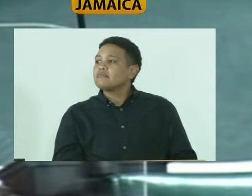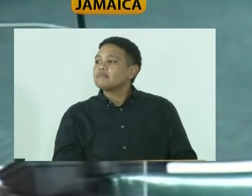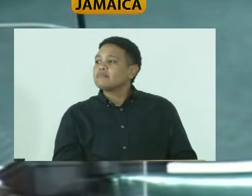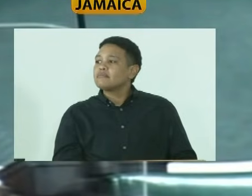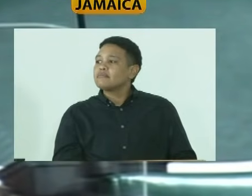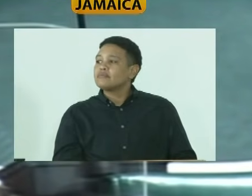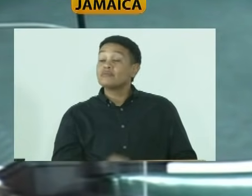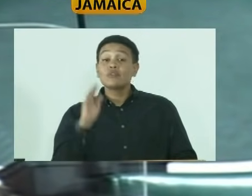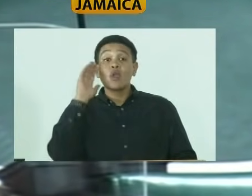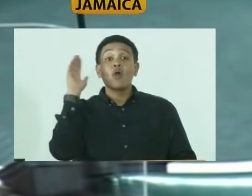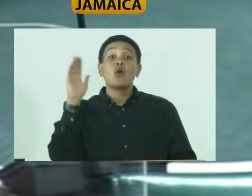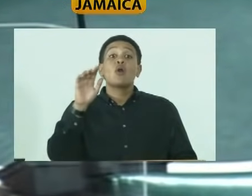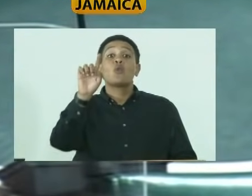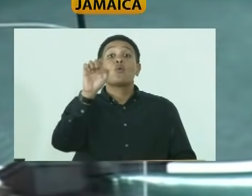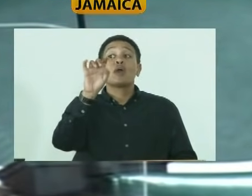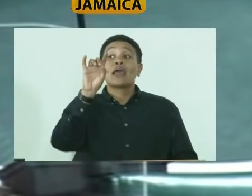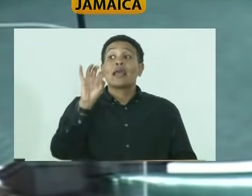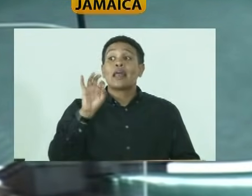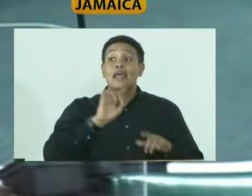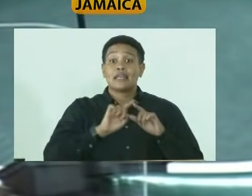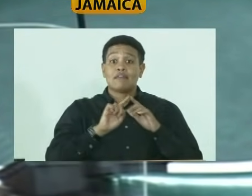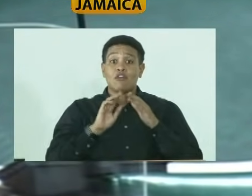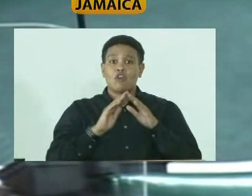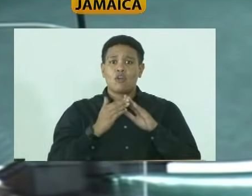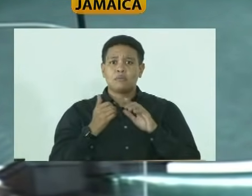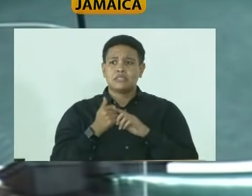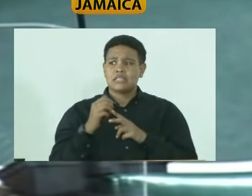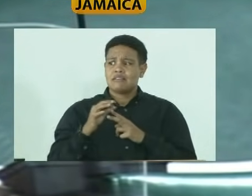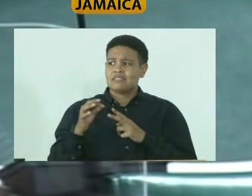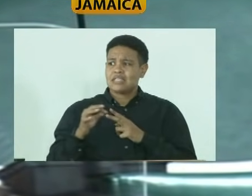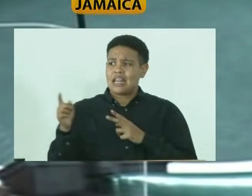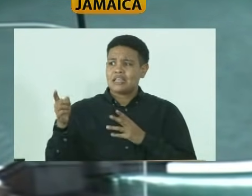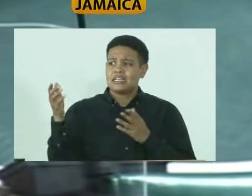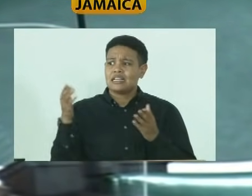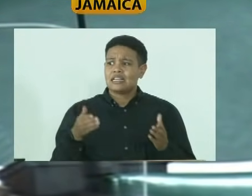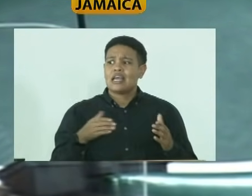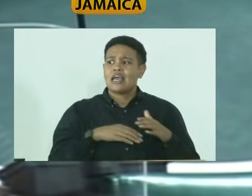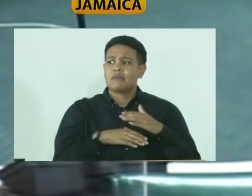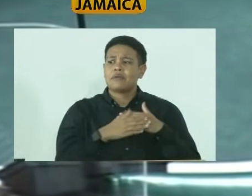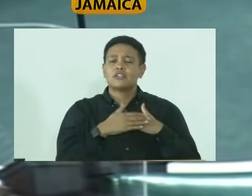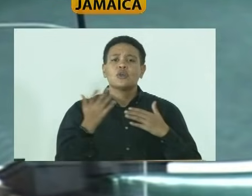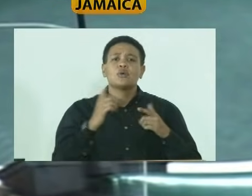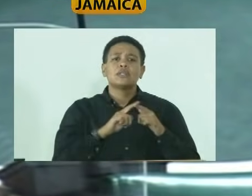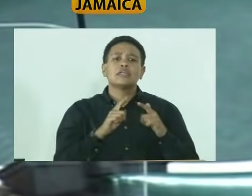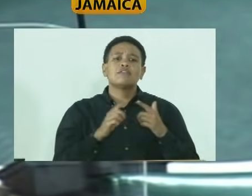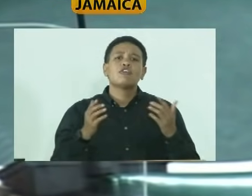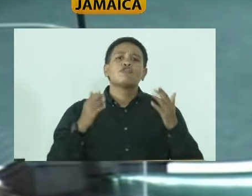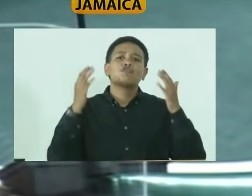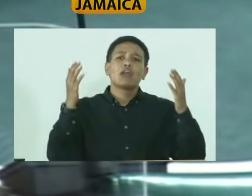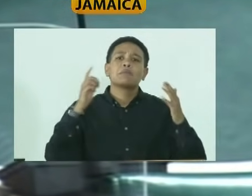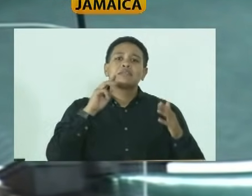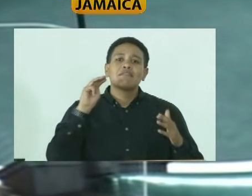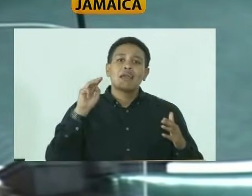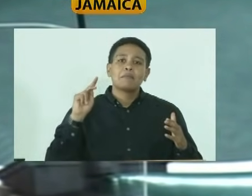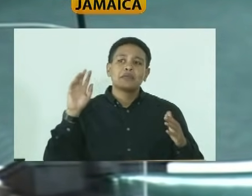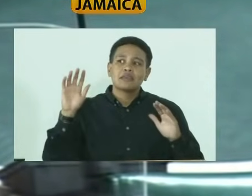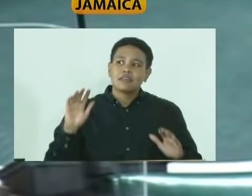All 189 communities have been selected based on recommendations of MPs.